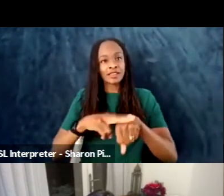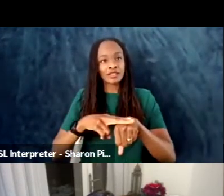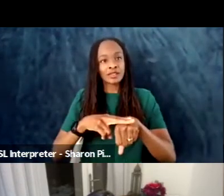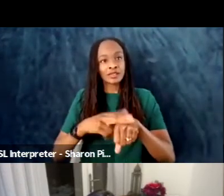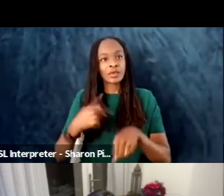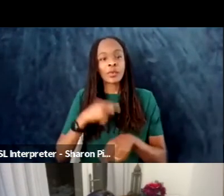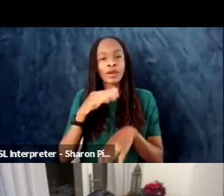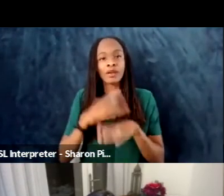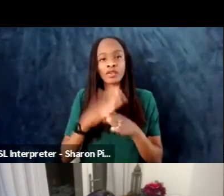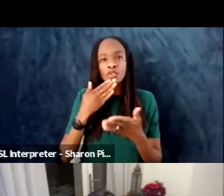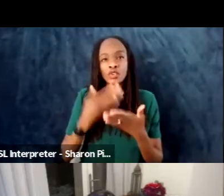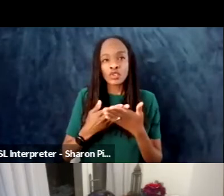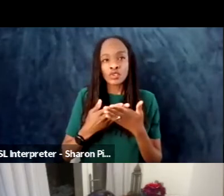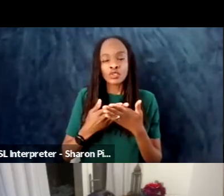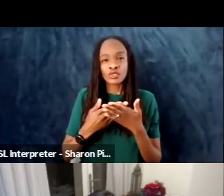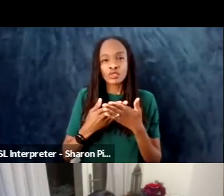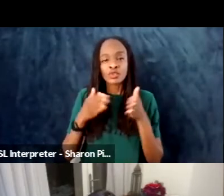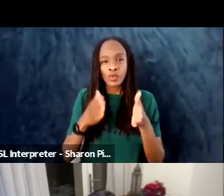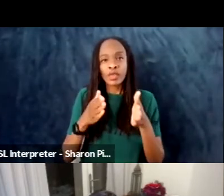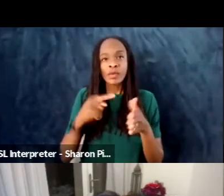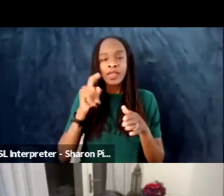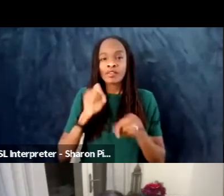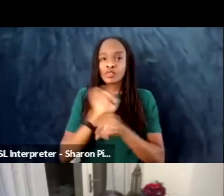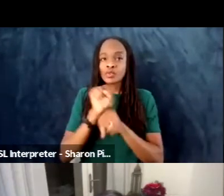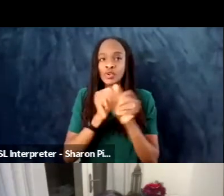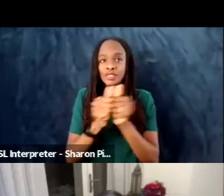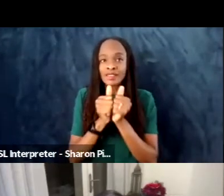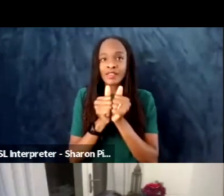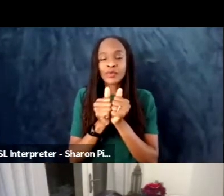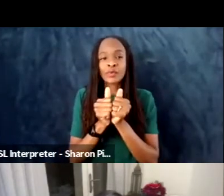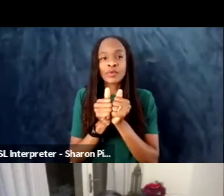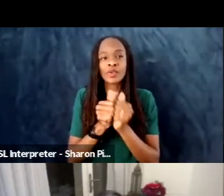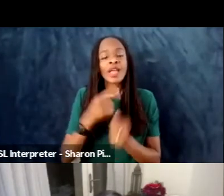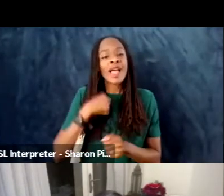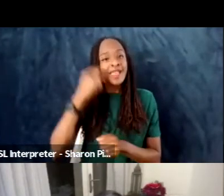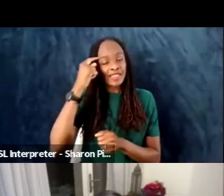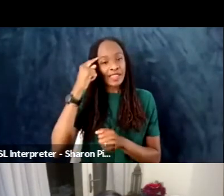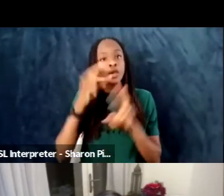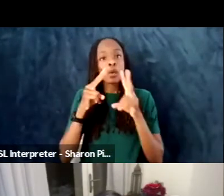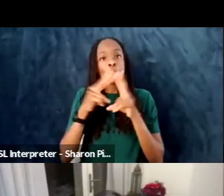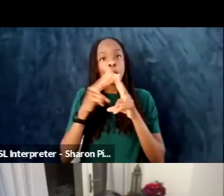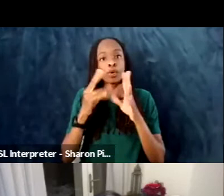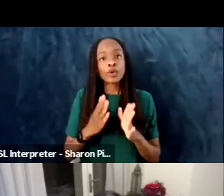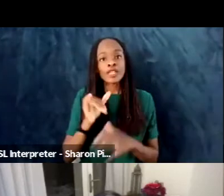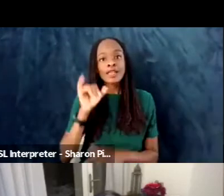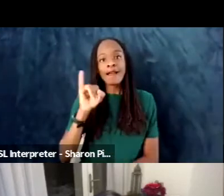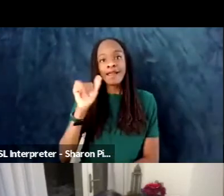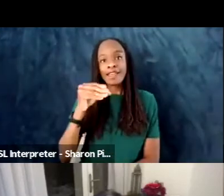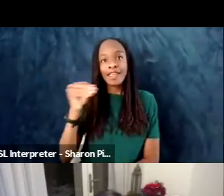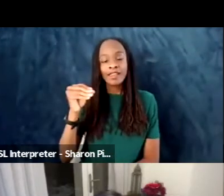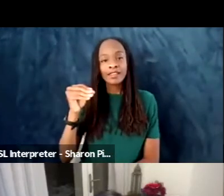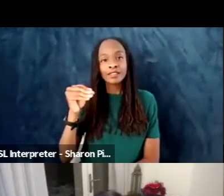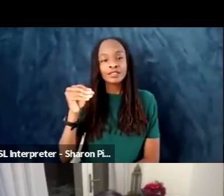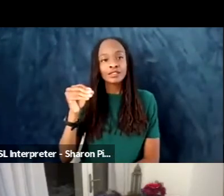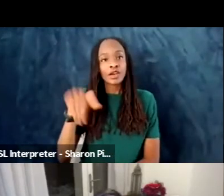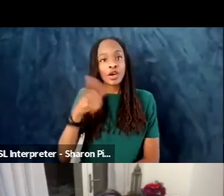wicket. We have to bat well together. And I think with partners like IAA and some prominent